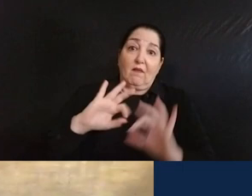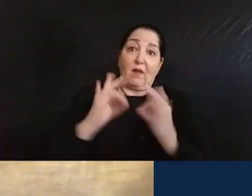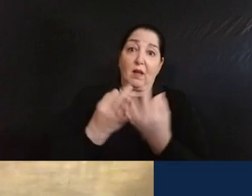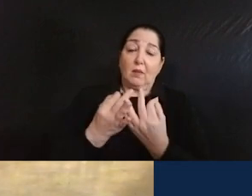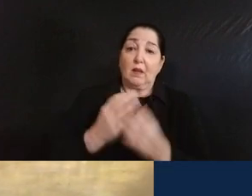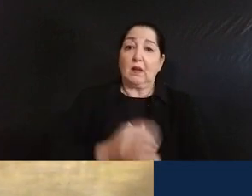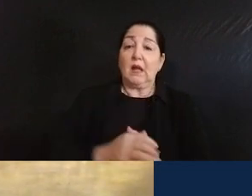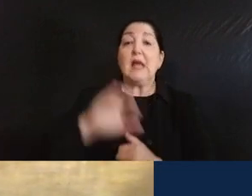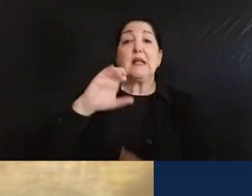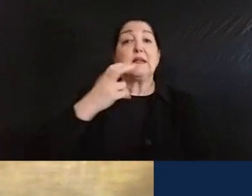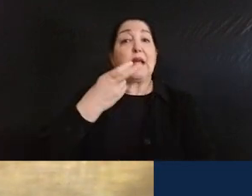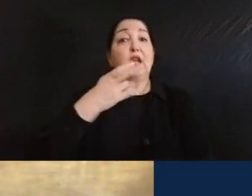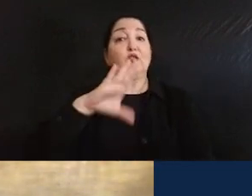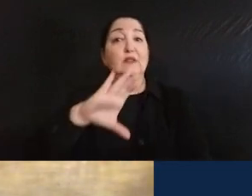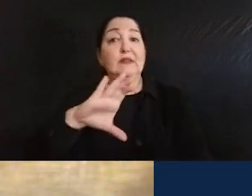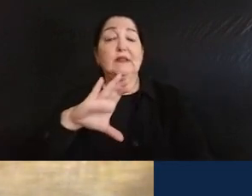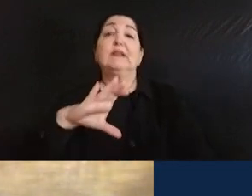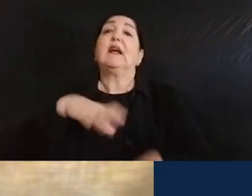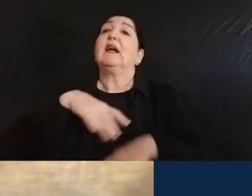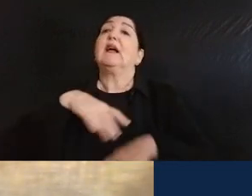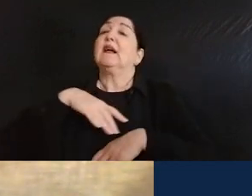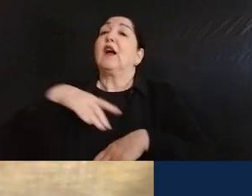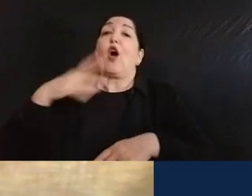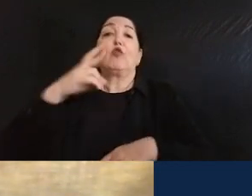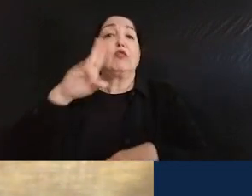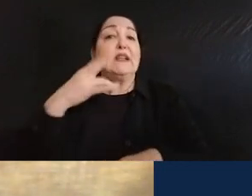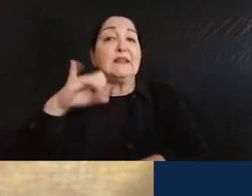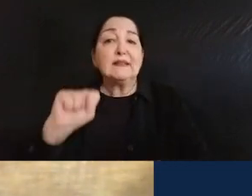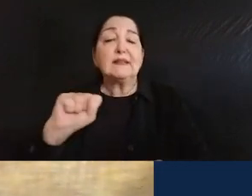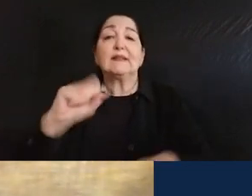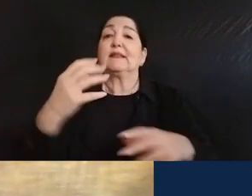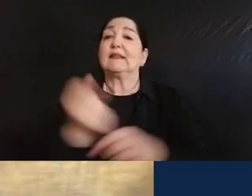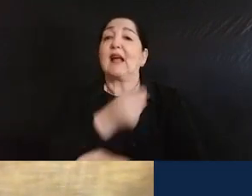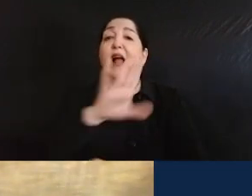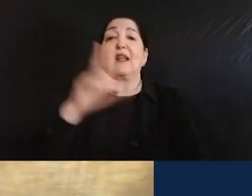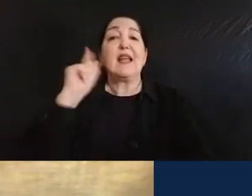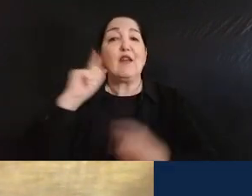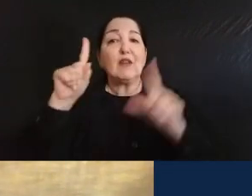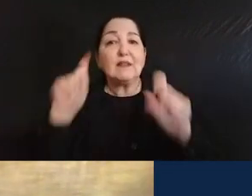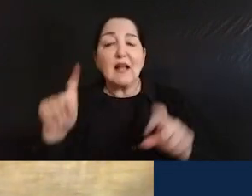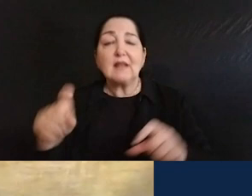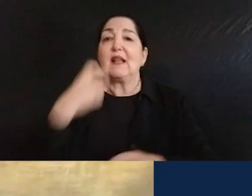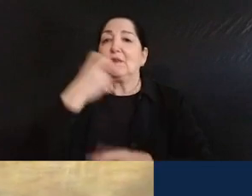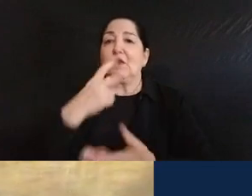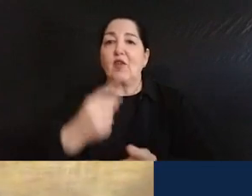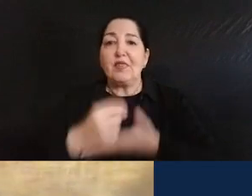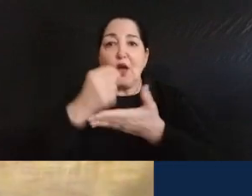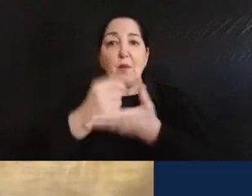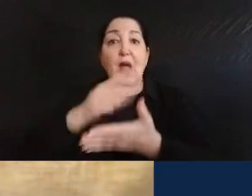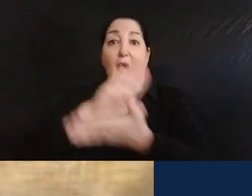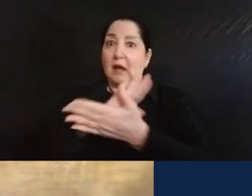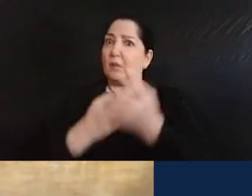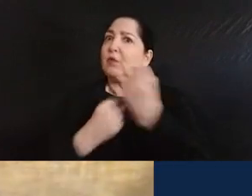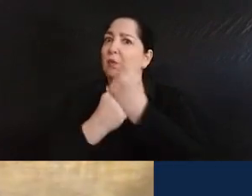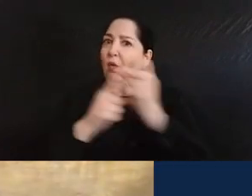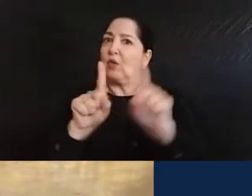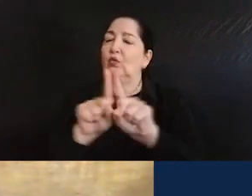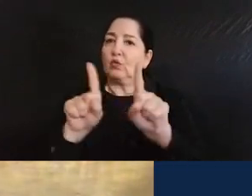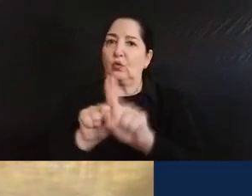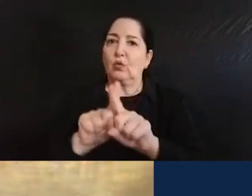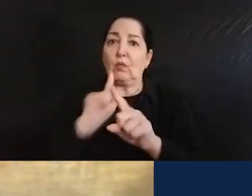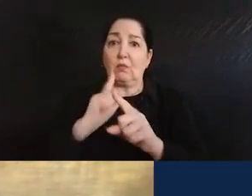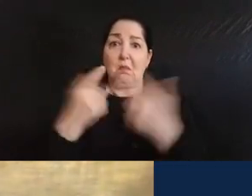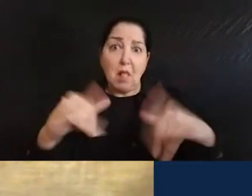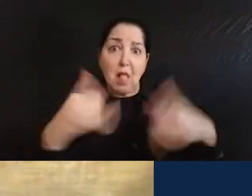mine. CHC is where Reese got his hearing test, speech therapy, and